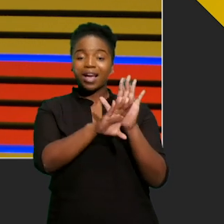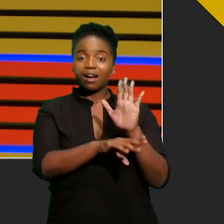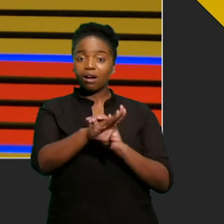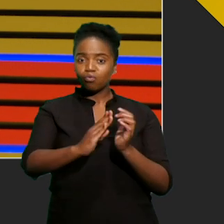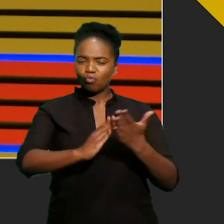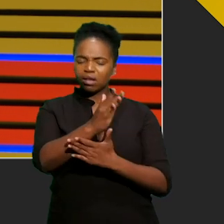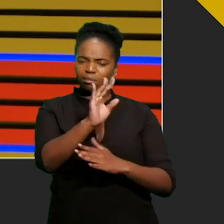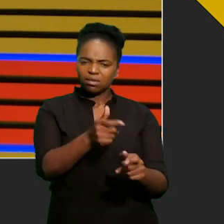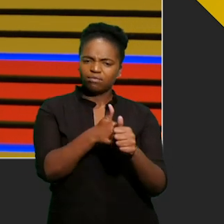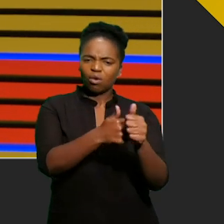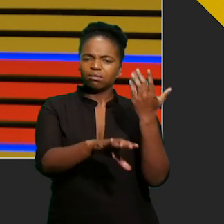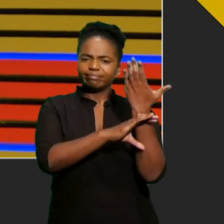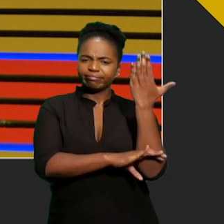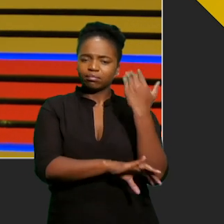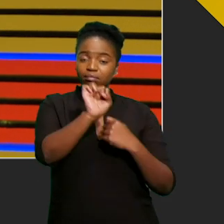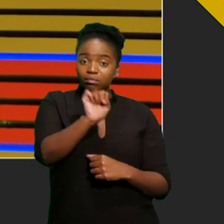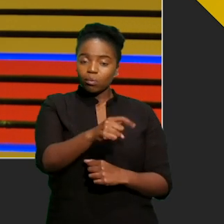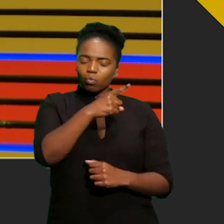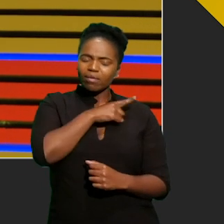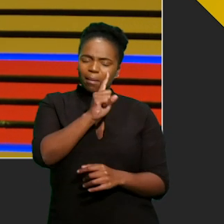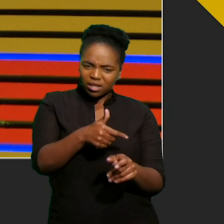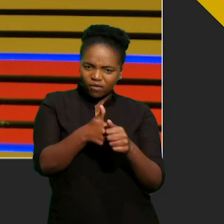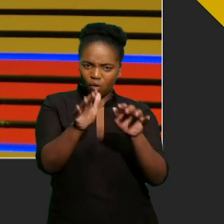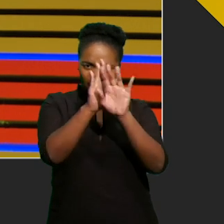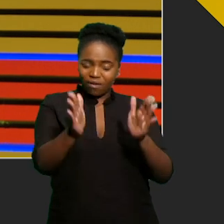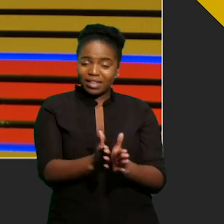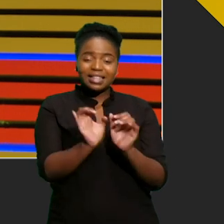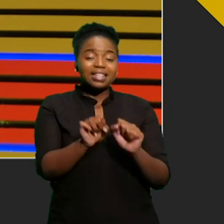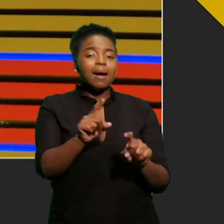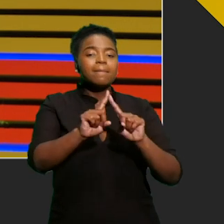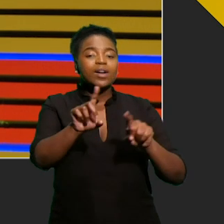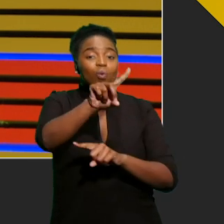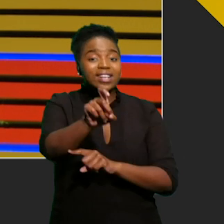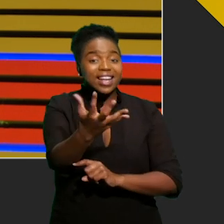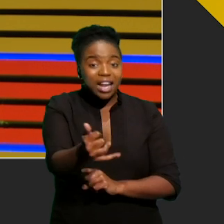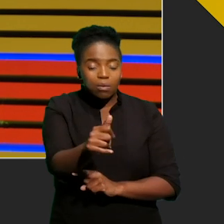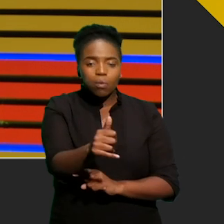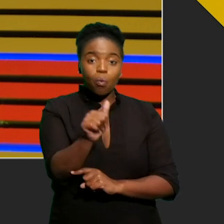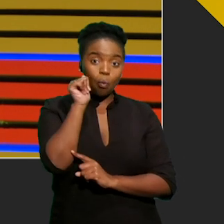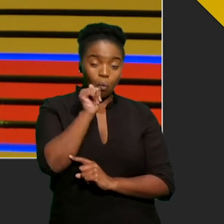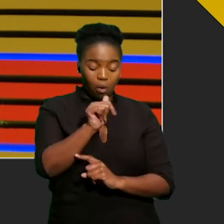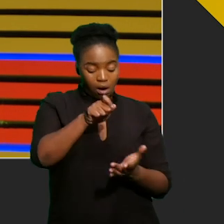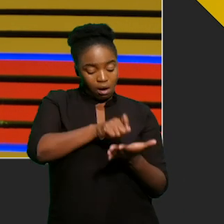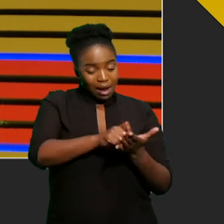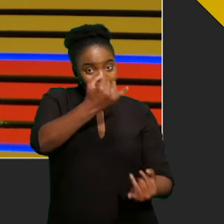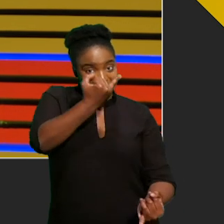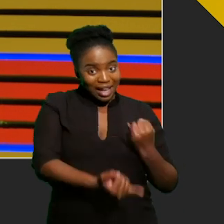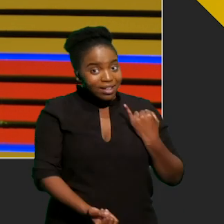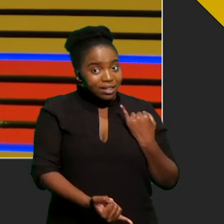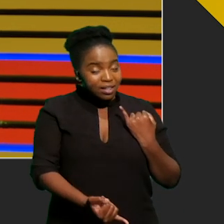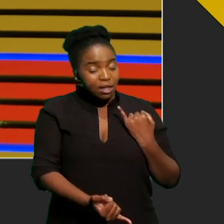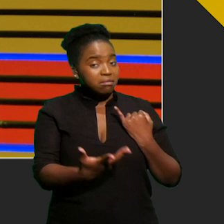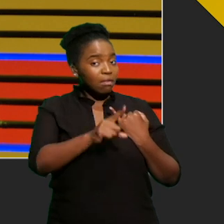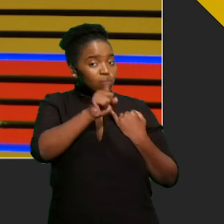Constitution, but also to the press ombudsman and SANEF. Question ko go re botsa gore na when they do make a mistake ba yetsa yona